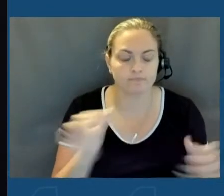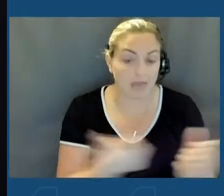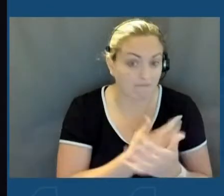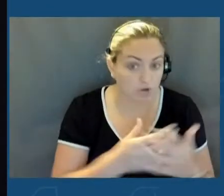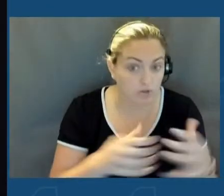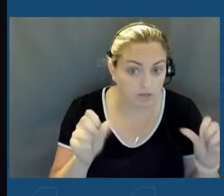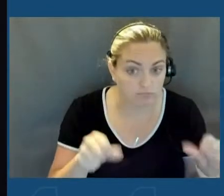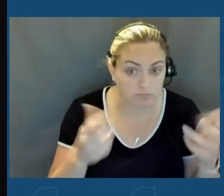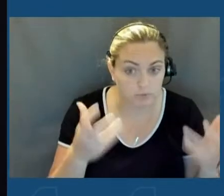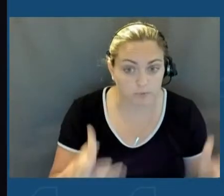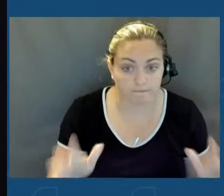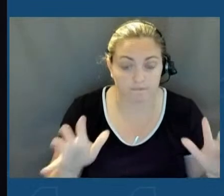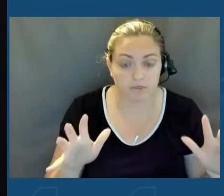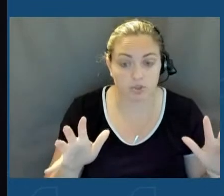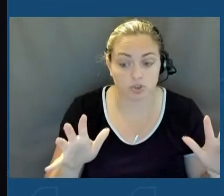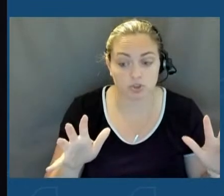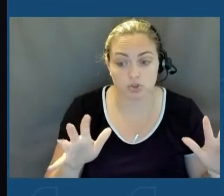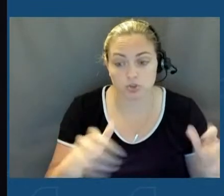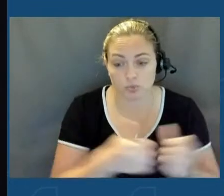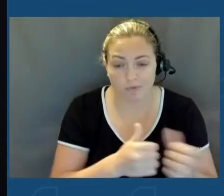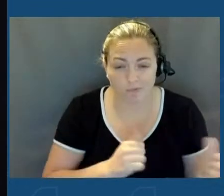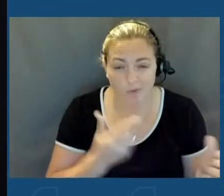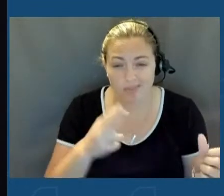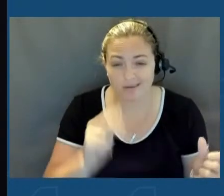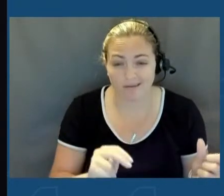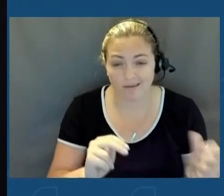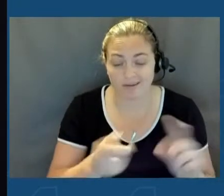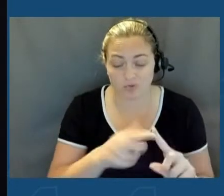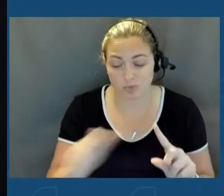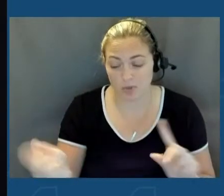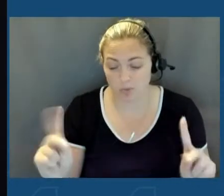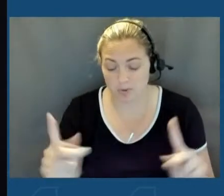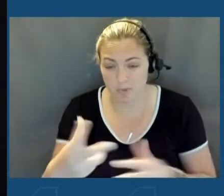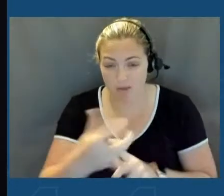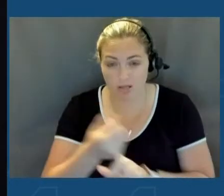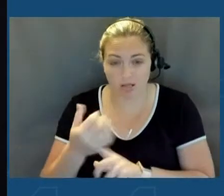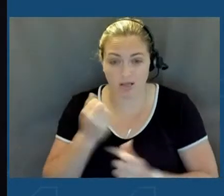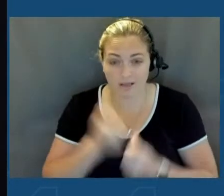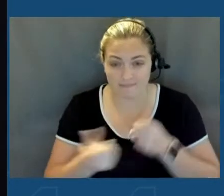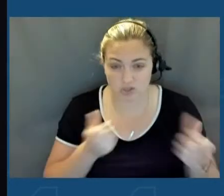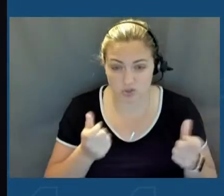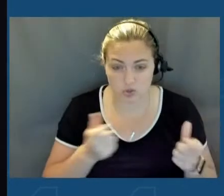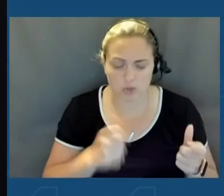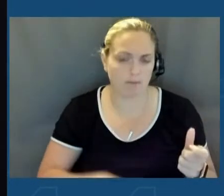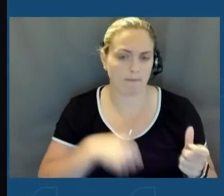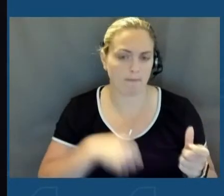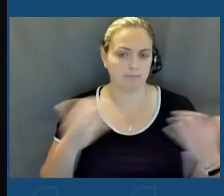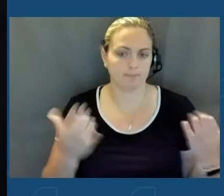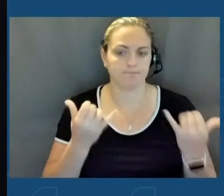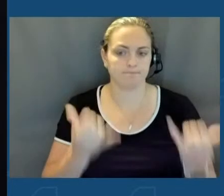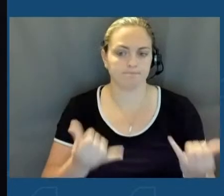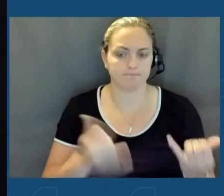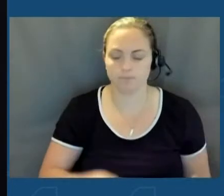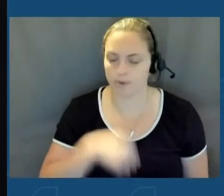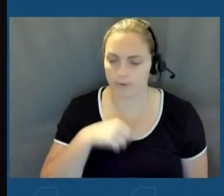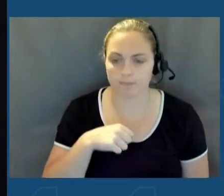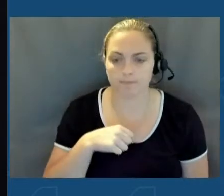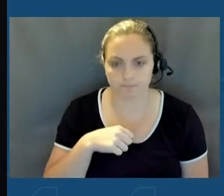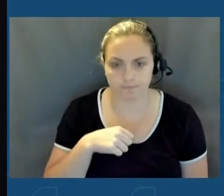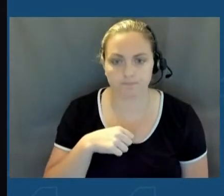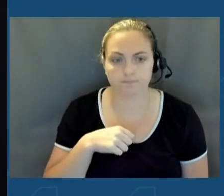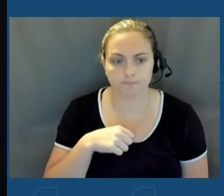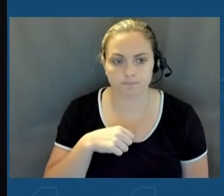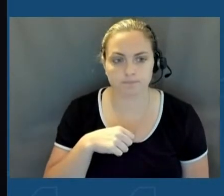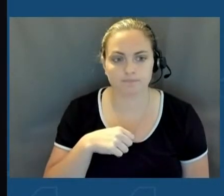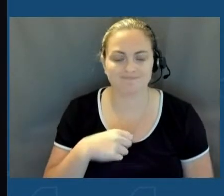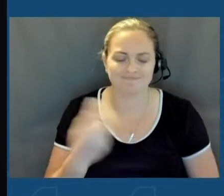keep these guns off the streets and out of the hands of criminals. And I'm so proud to be here today, so proud to sign